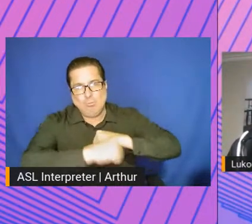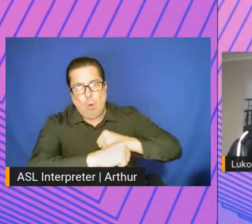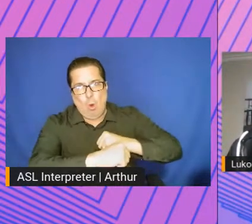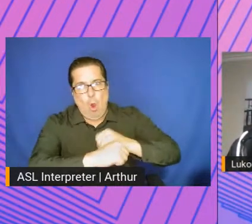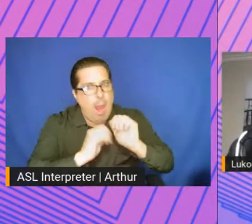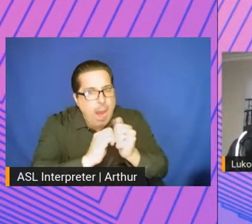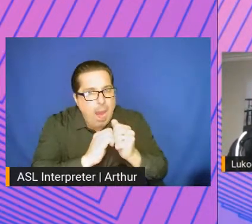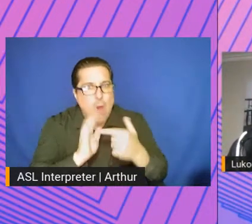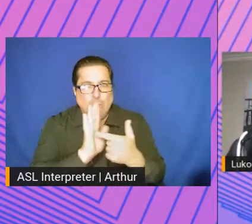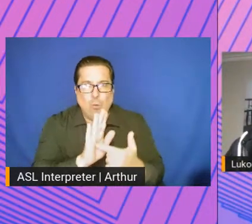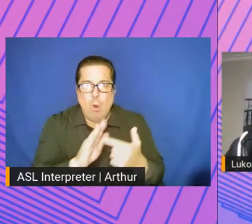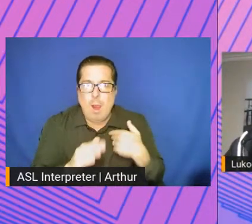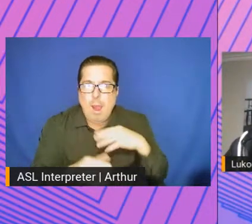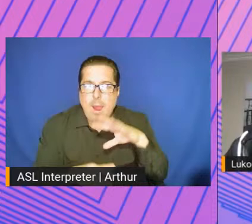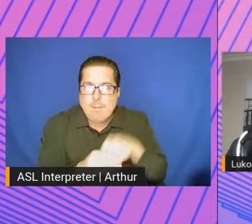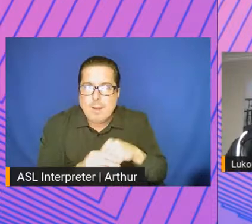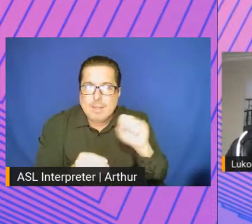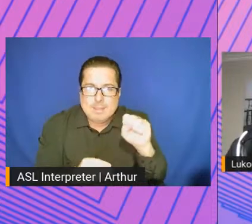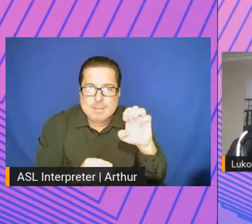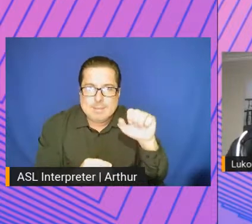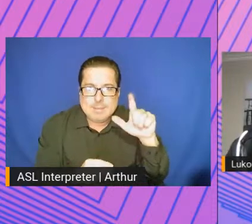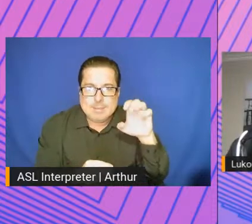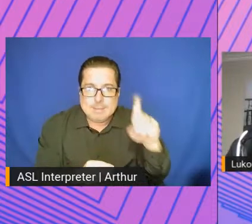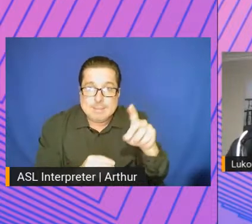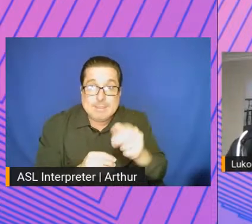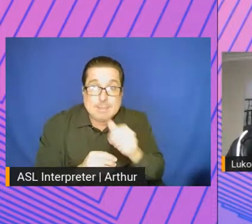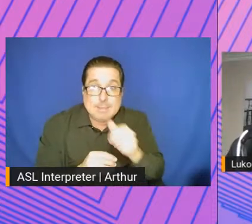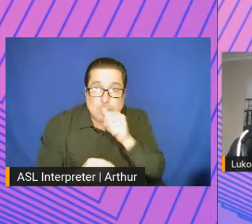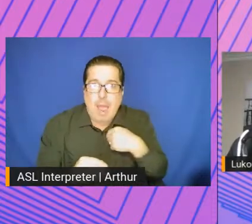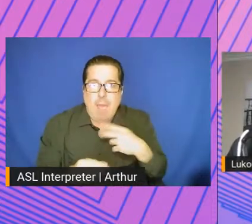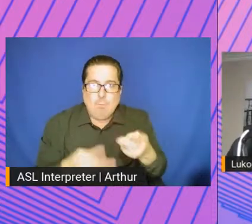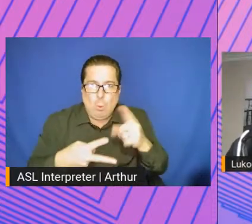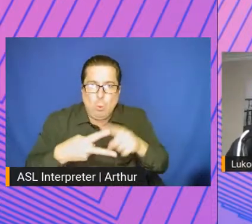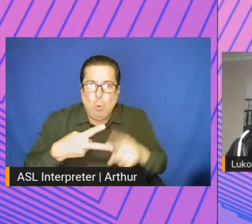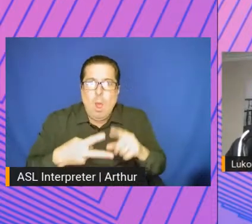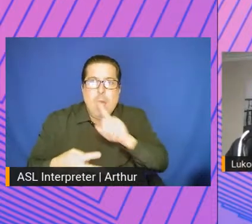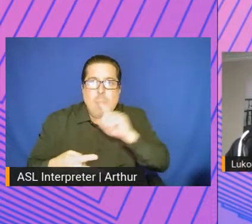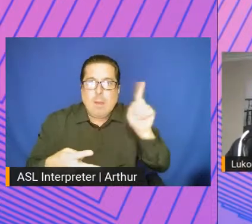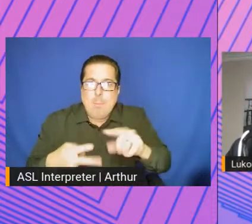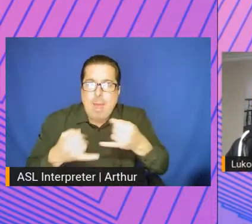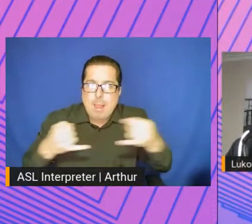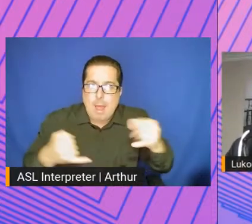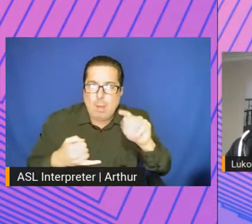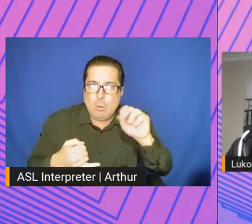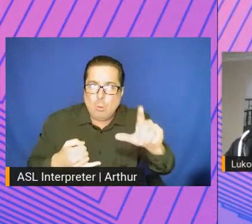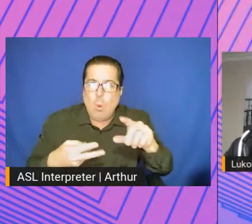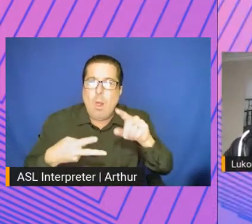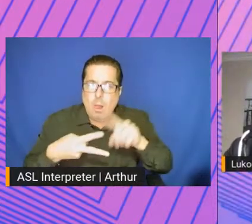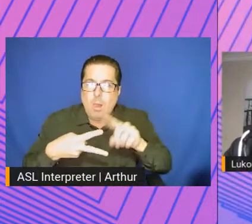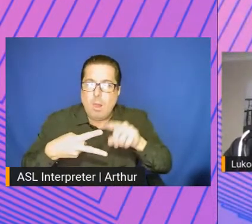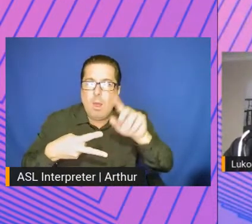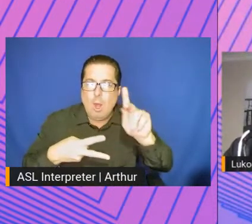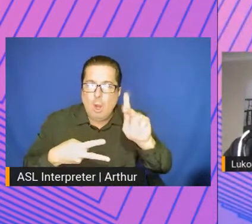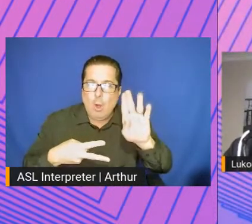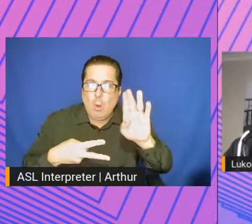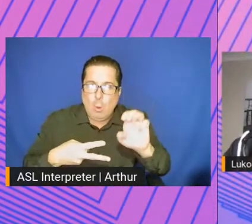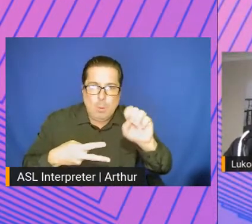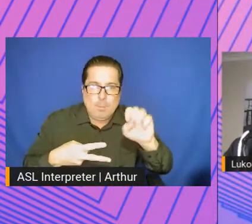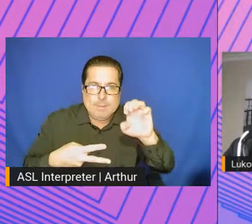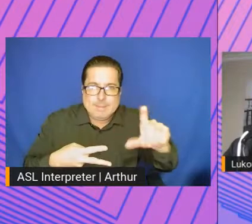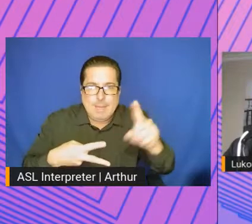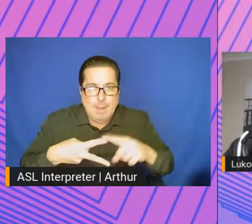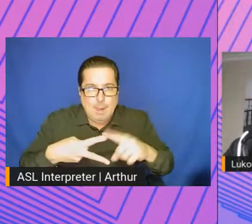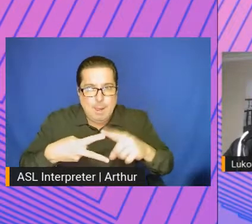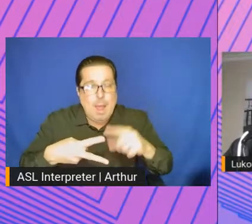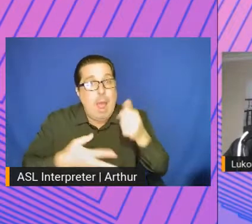secrets essentially has two components to it. You've got your command line tool, which is kubeseal, which essentially allows you to